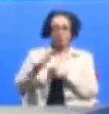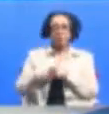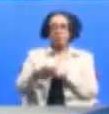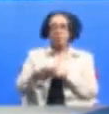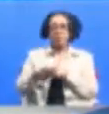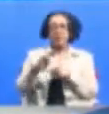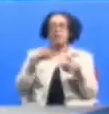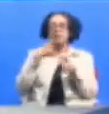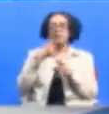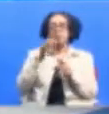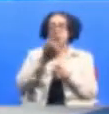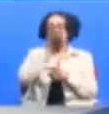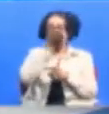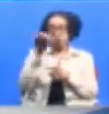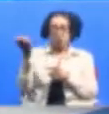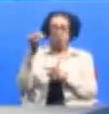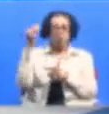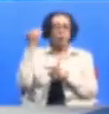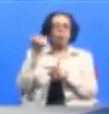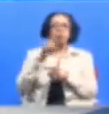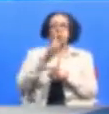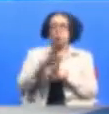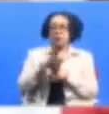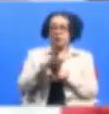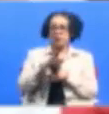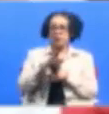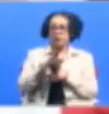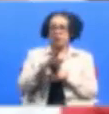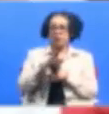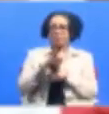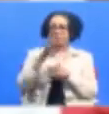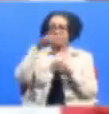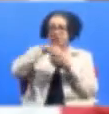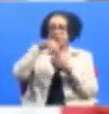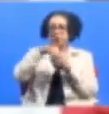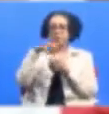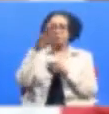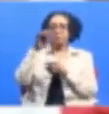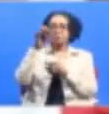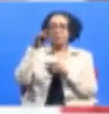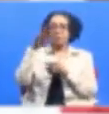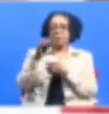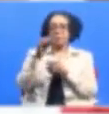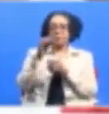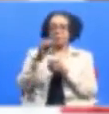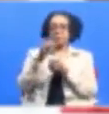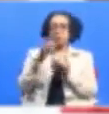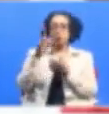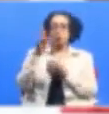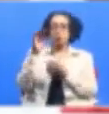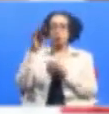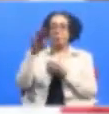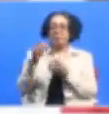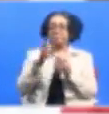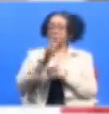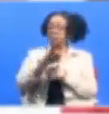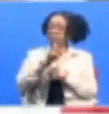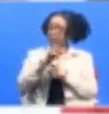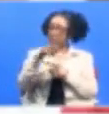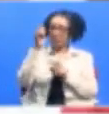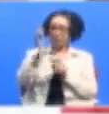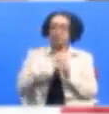orders that do not go the Ruto way. In an internal memo, Koome exhorted judges, judicial officers and judiciary